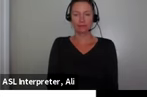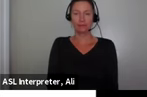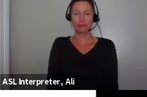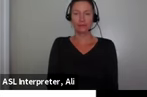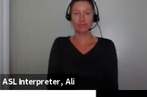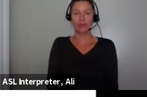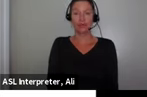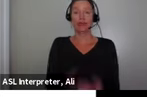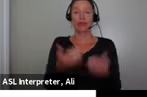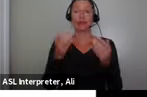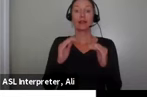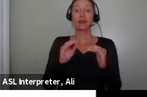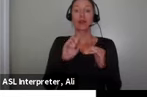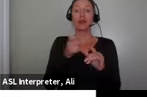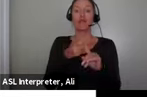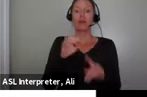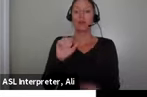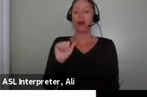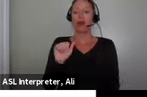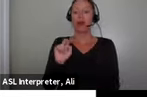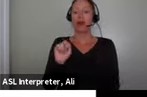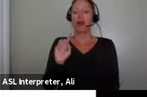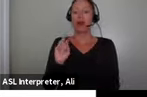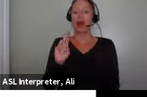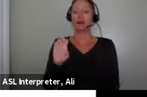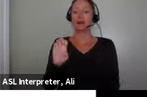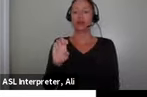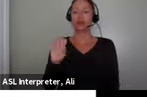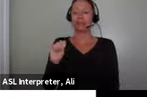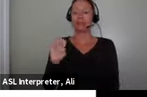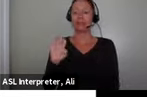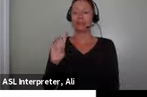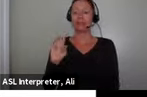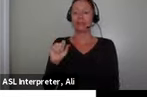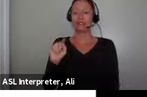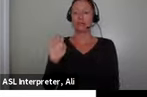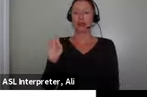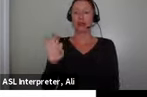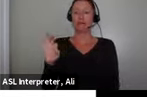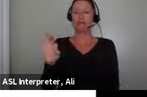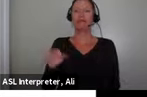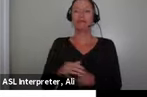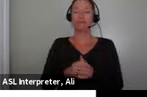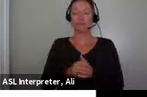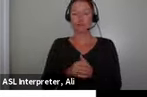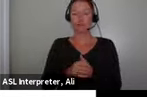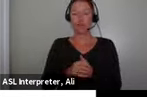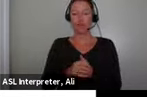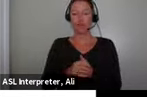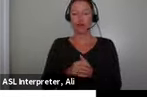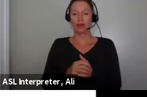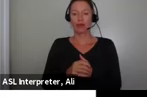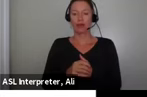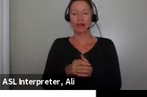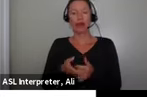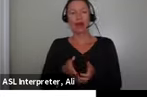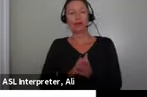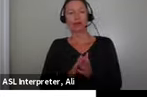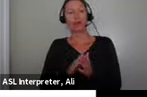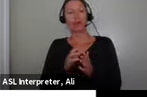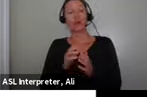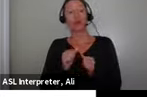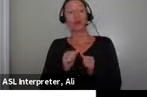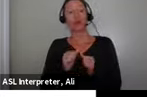See, we have a question from Andre Sidentoff. Andre asks, will the recording be